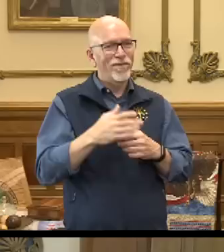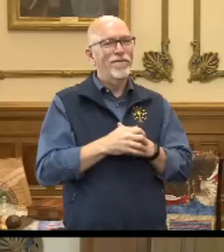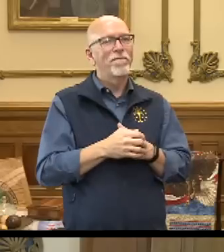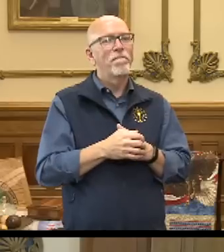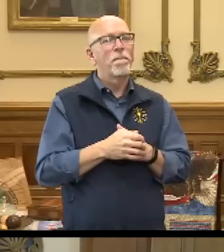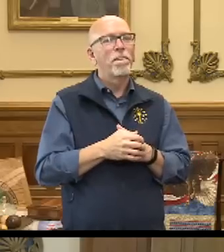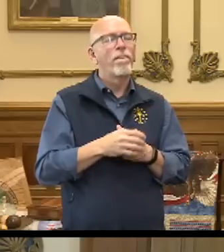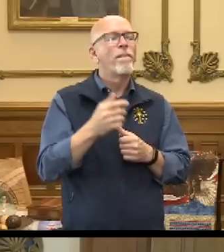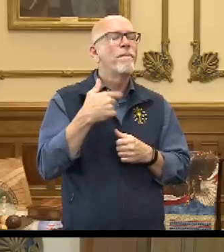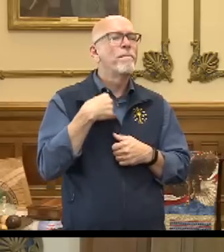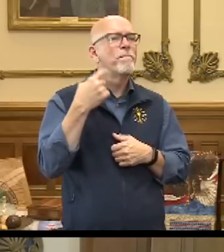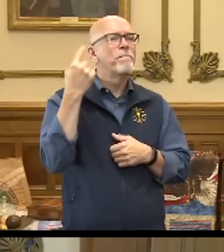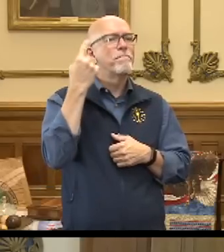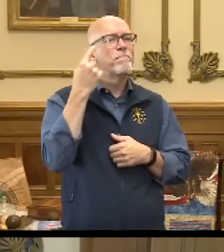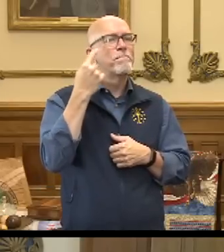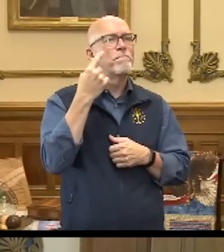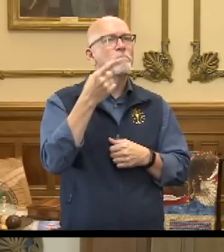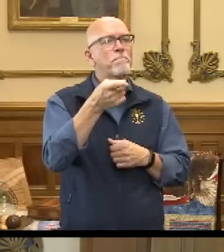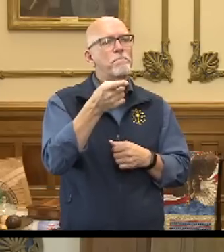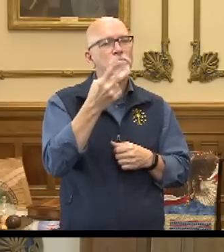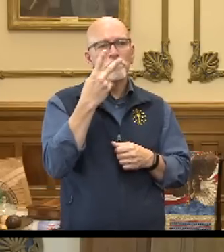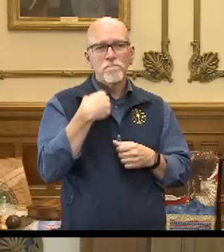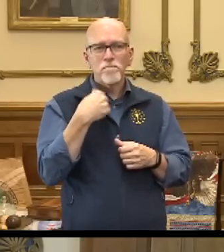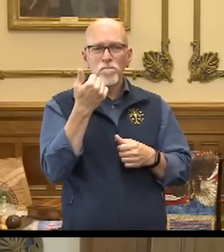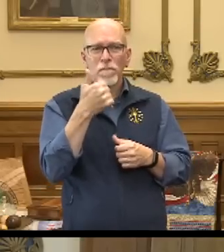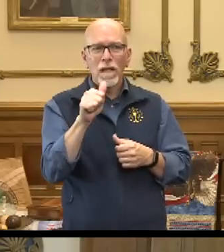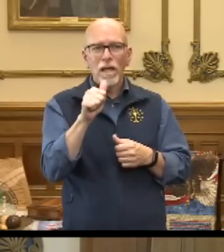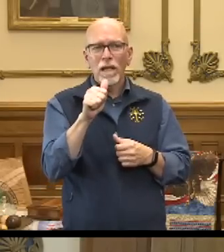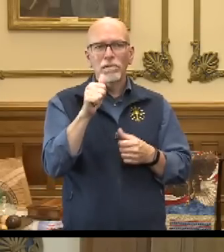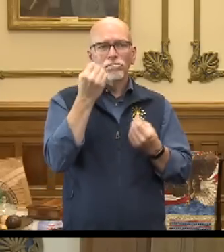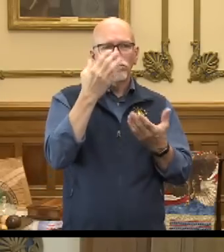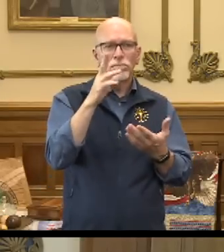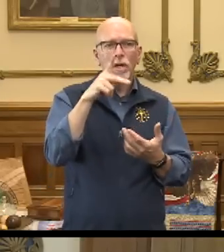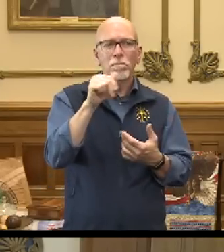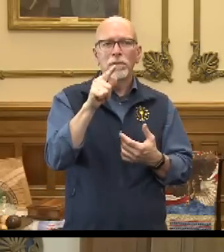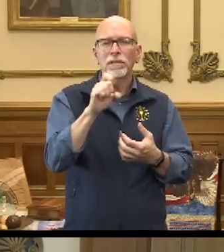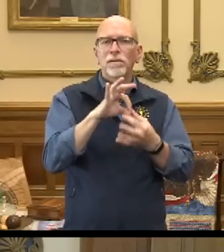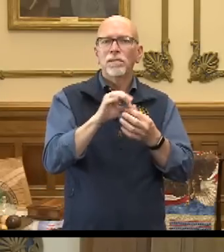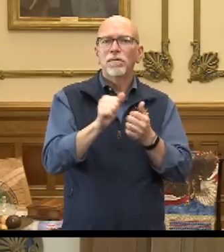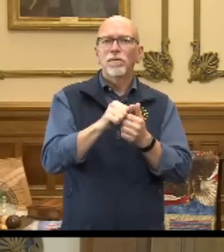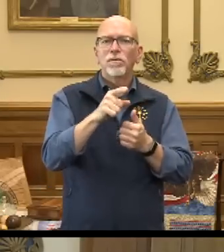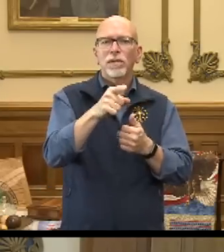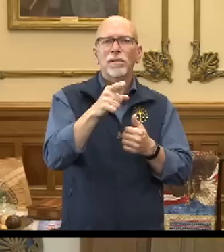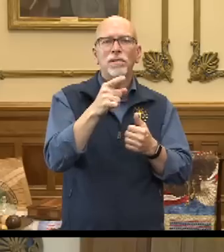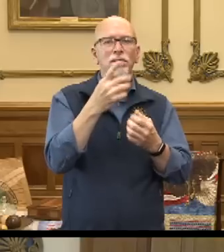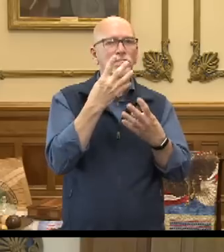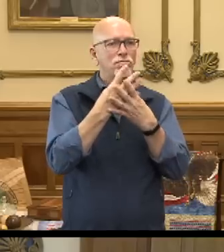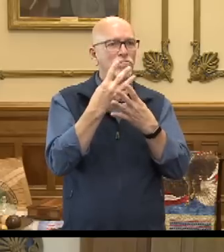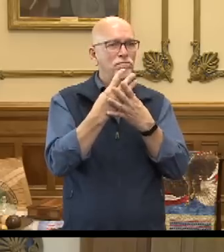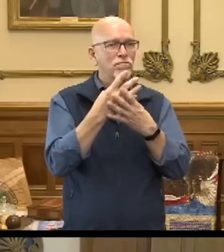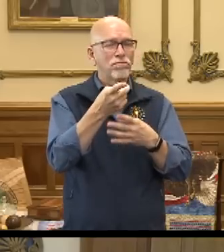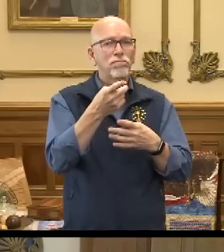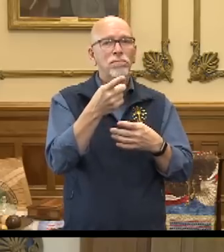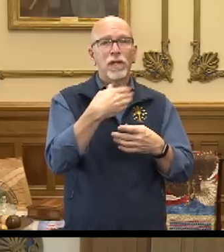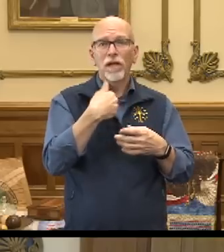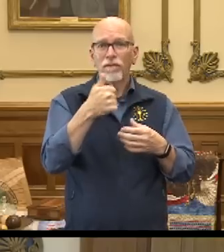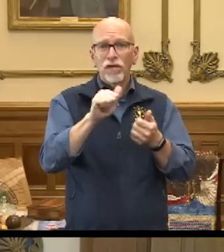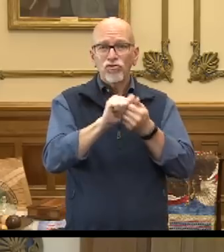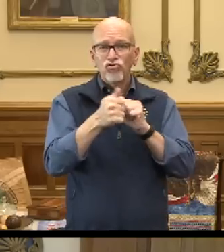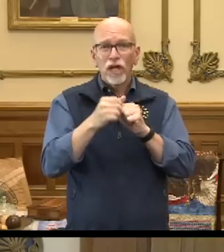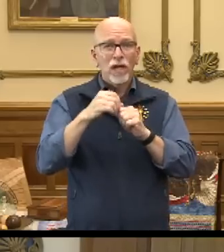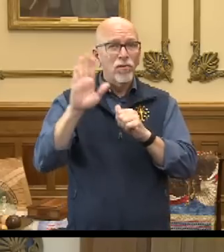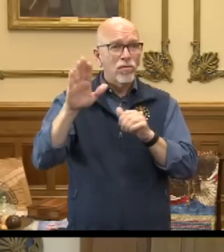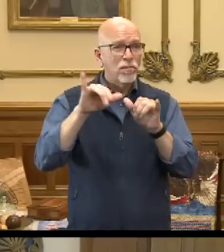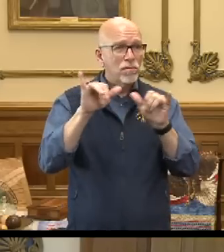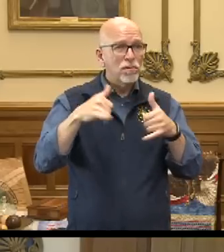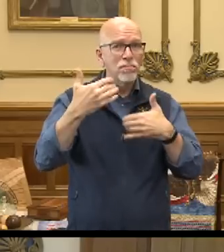Governor. I was wanting to see if you had any kind of an update on Miami Correctional Facility. Has there been any changes in protocol, and is